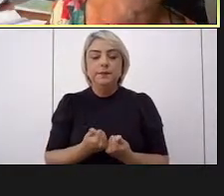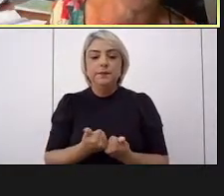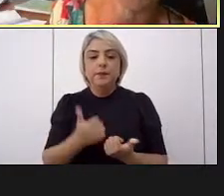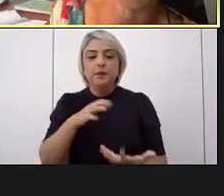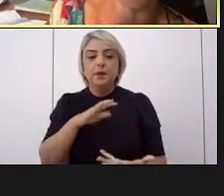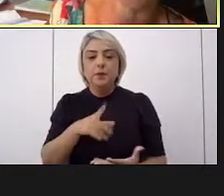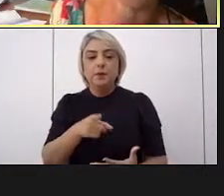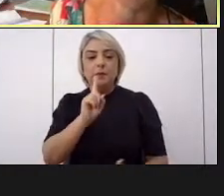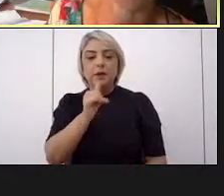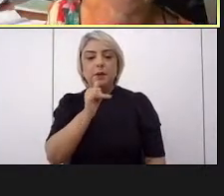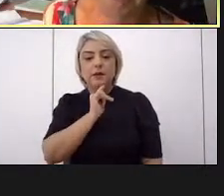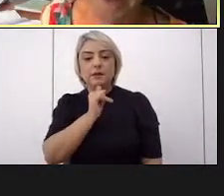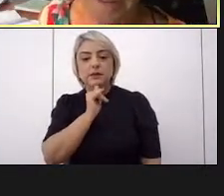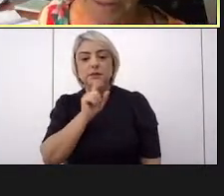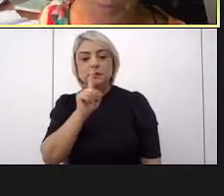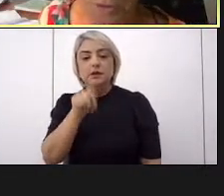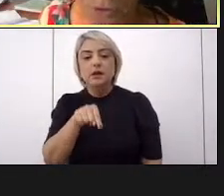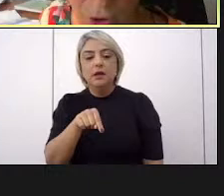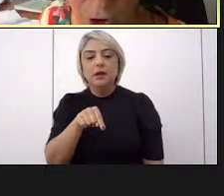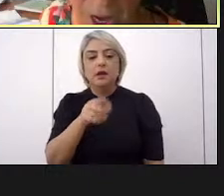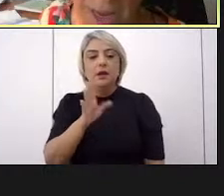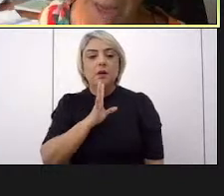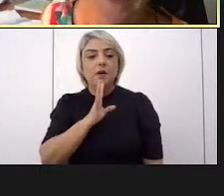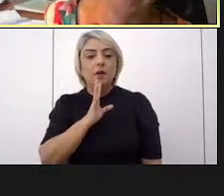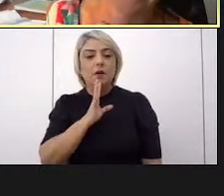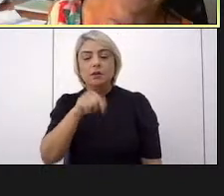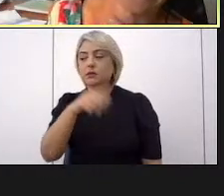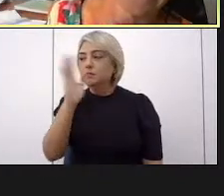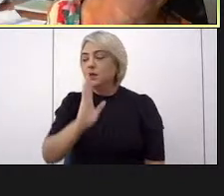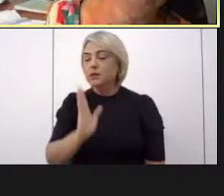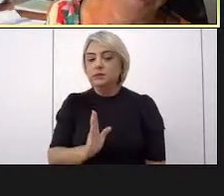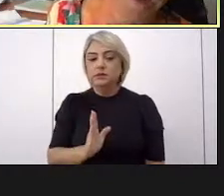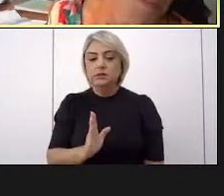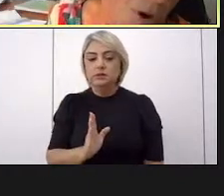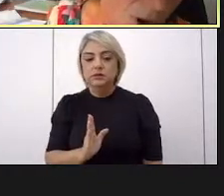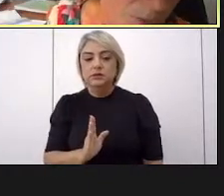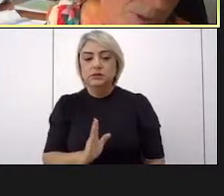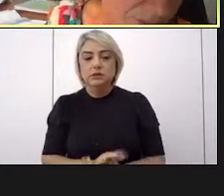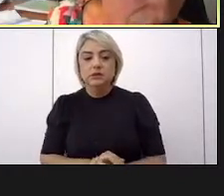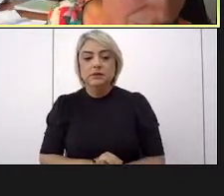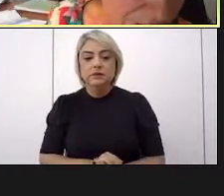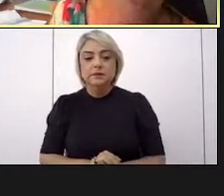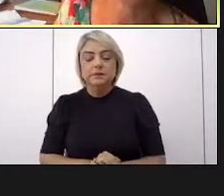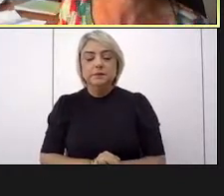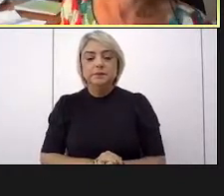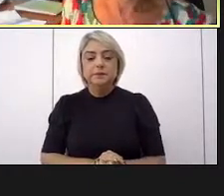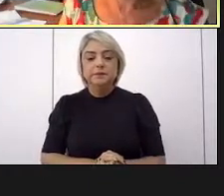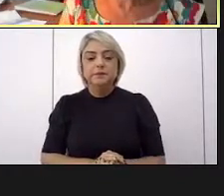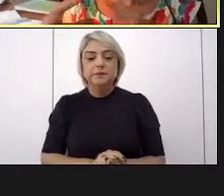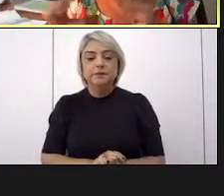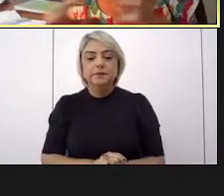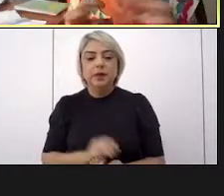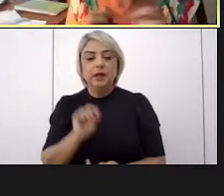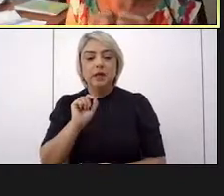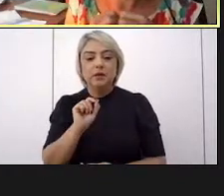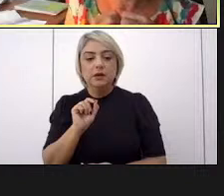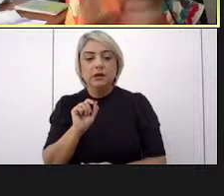is known in Brazil is RTRS, is about soy or palm oil, which are very famous and which